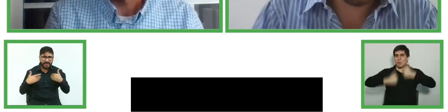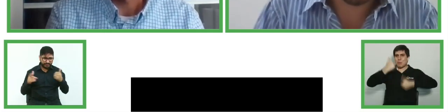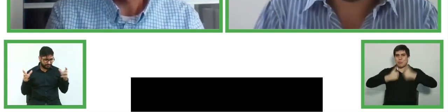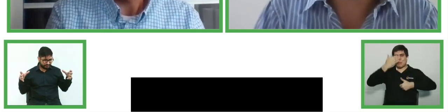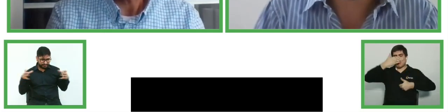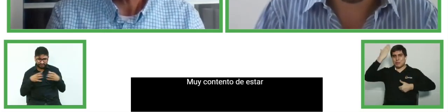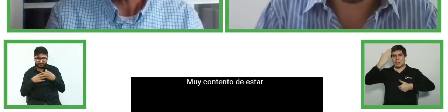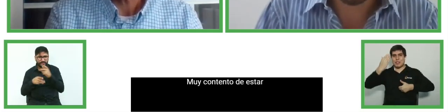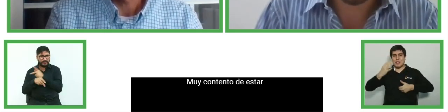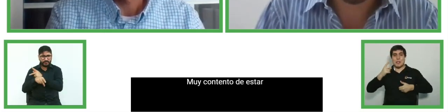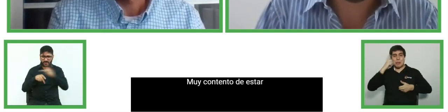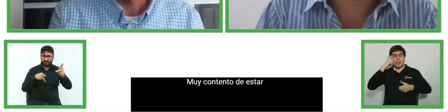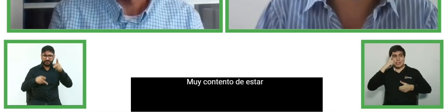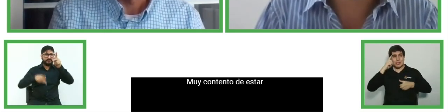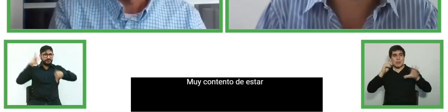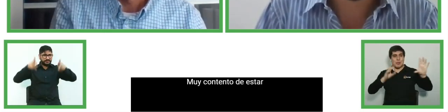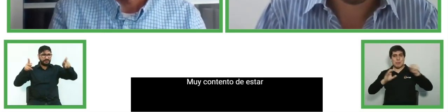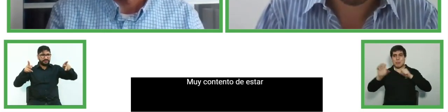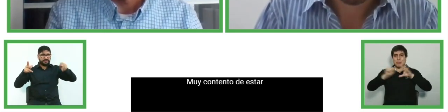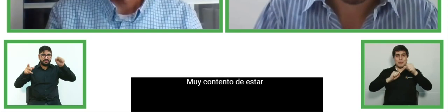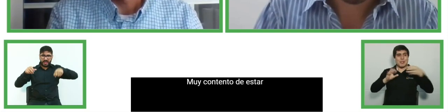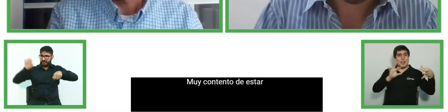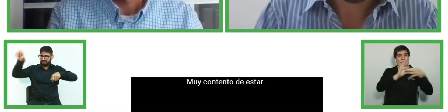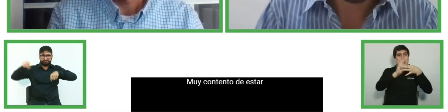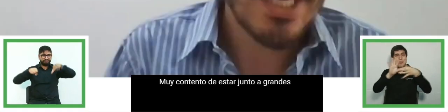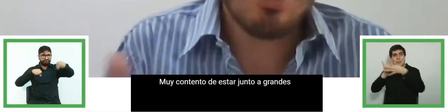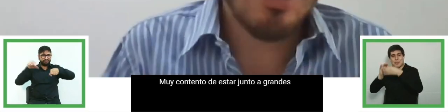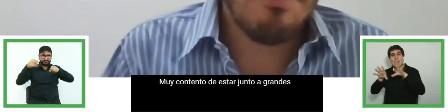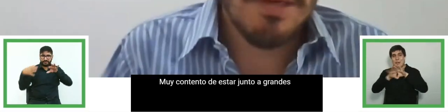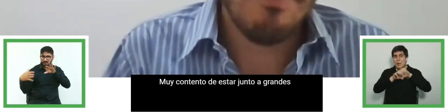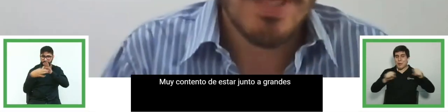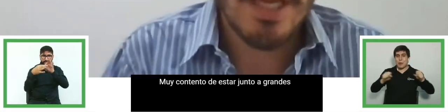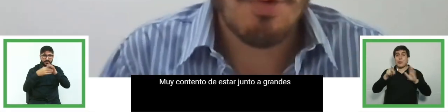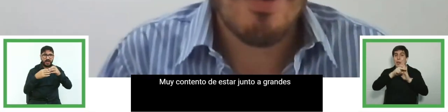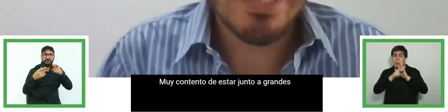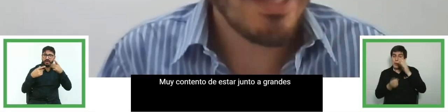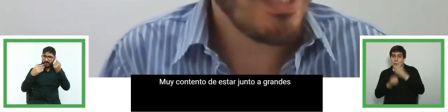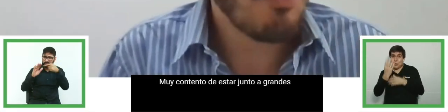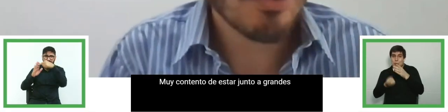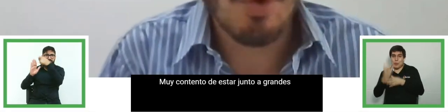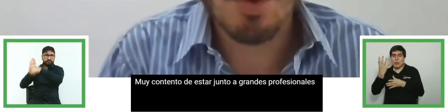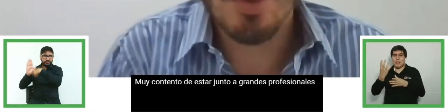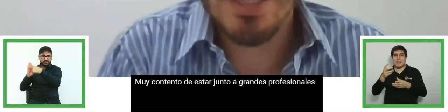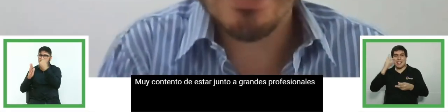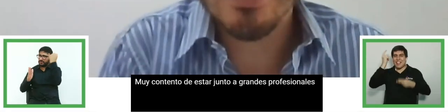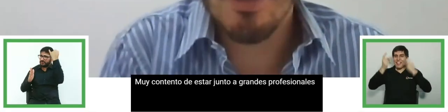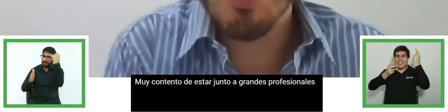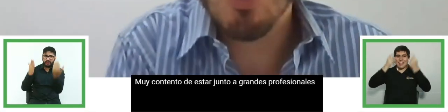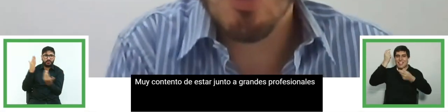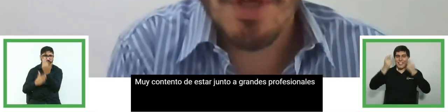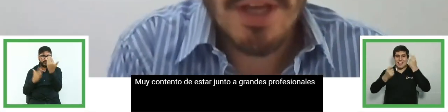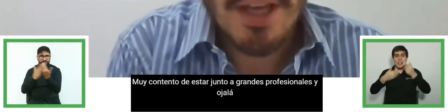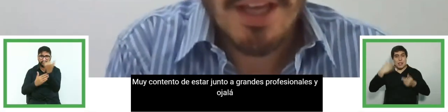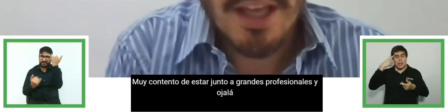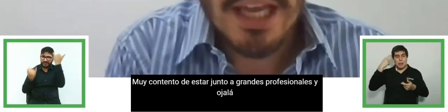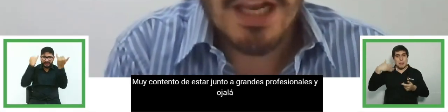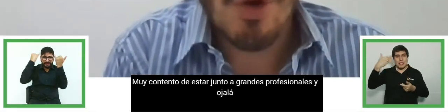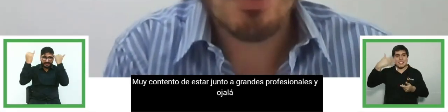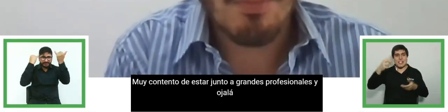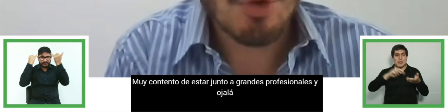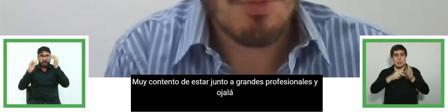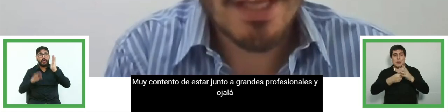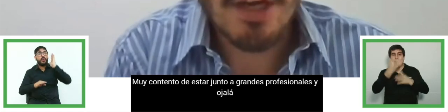and partnerships and new projects. Hopefully, more ideas and solutions towards a world that is more inclusive